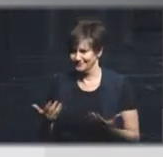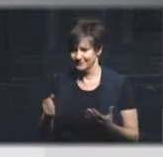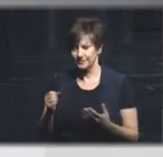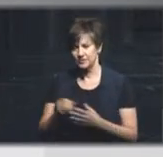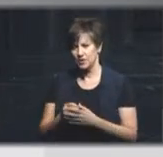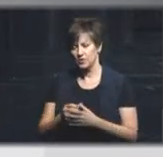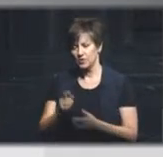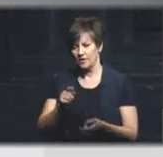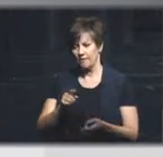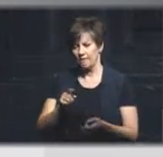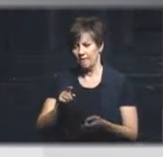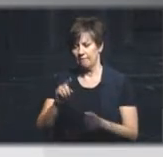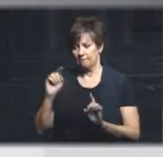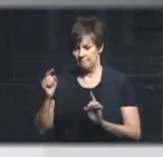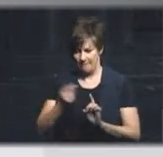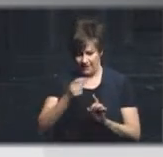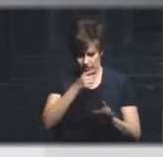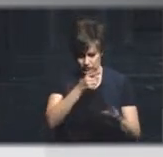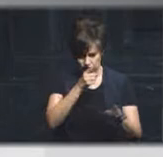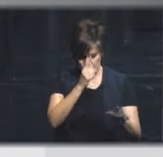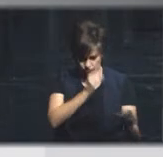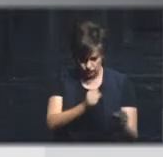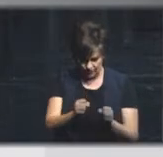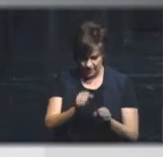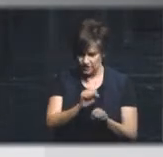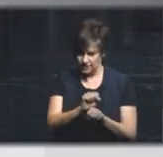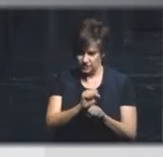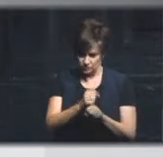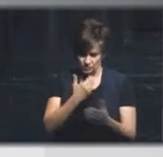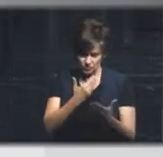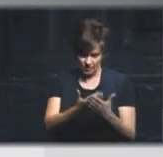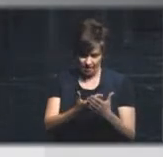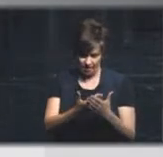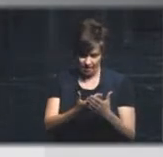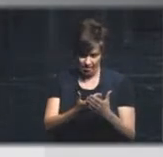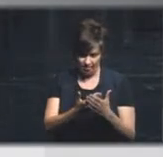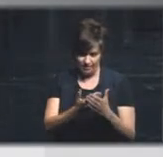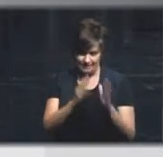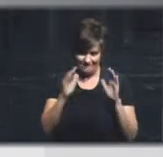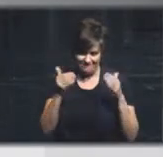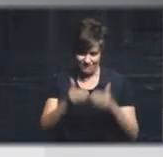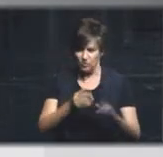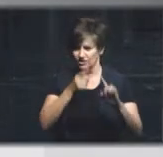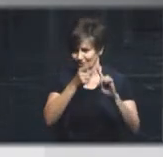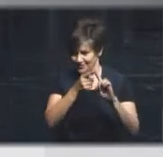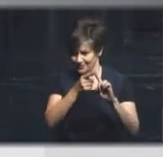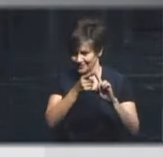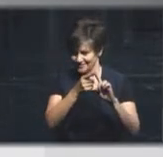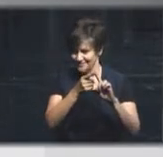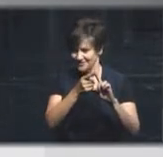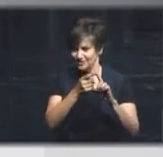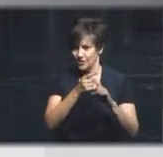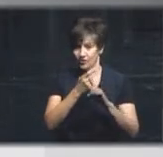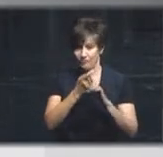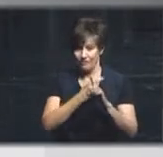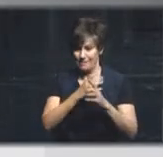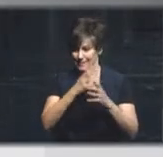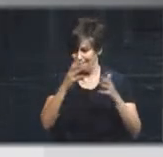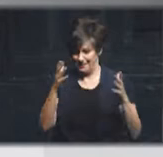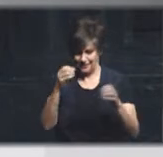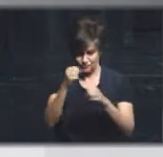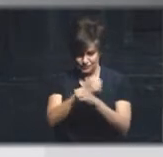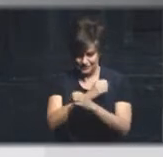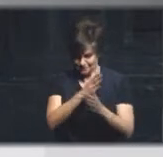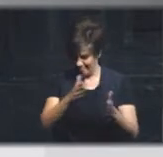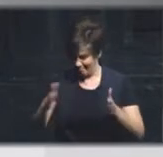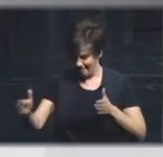going back to a strategy that's worked very well for us of having focus goals. So we pick out of that big strategic plan